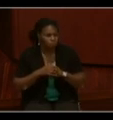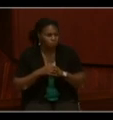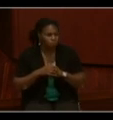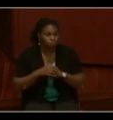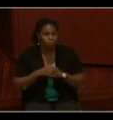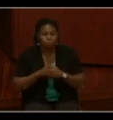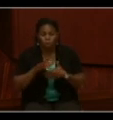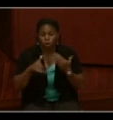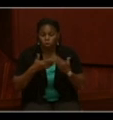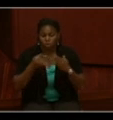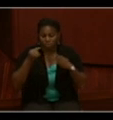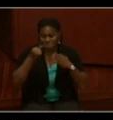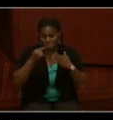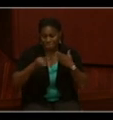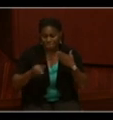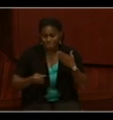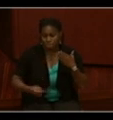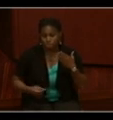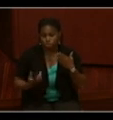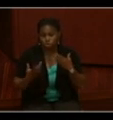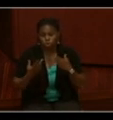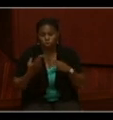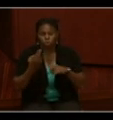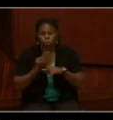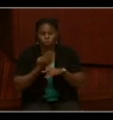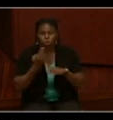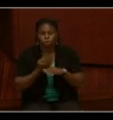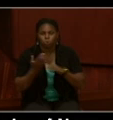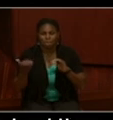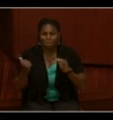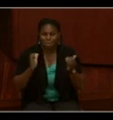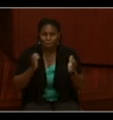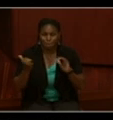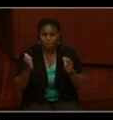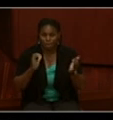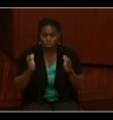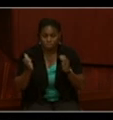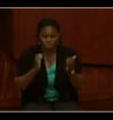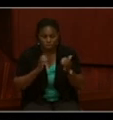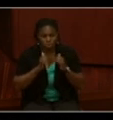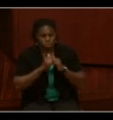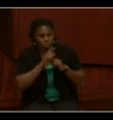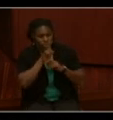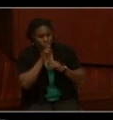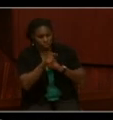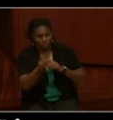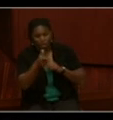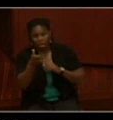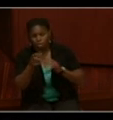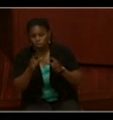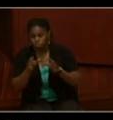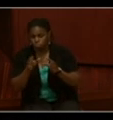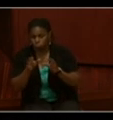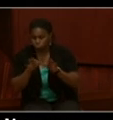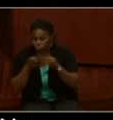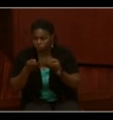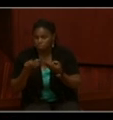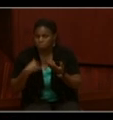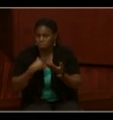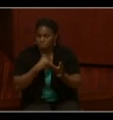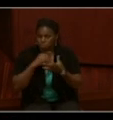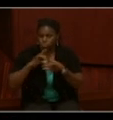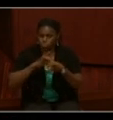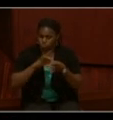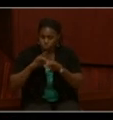these details were used in comparison with interrogations made of other relatives or witnesses, or with